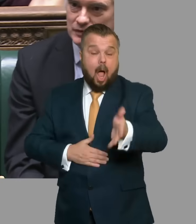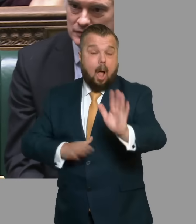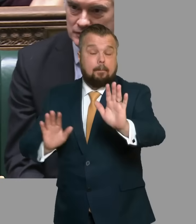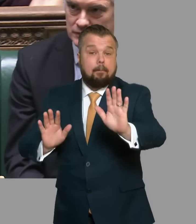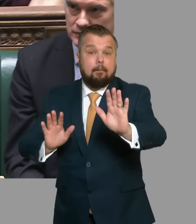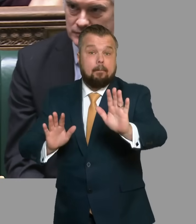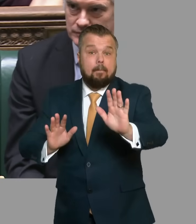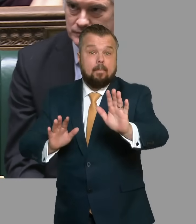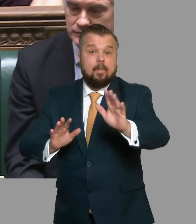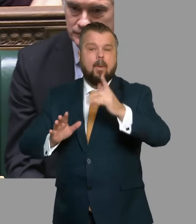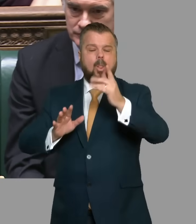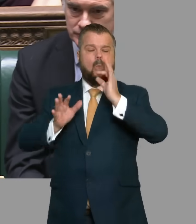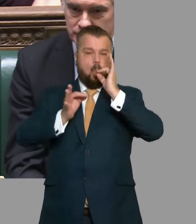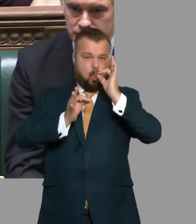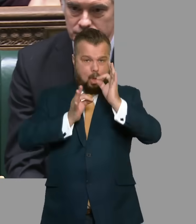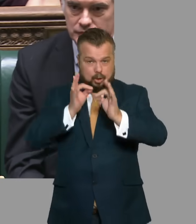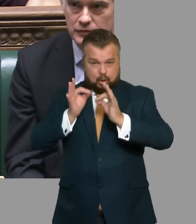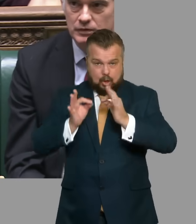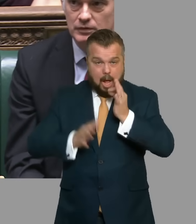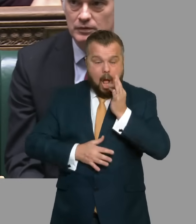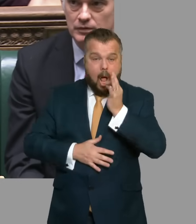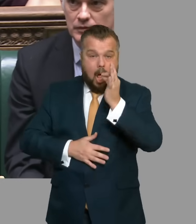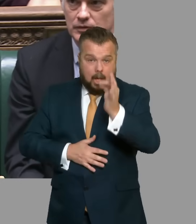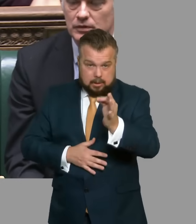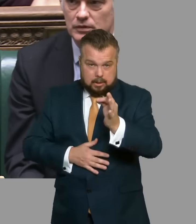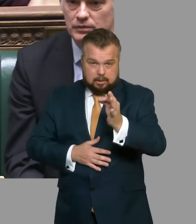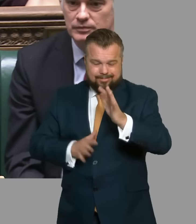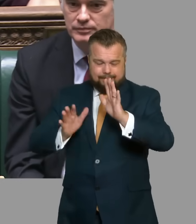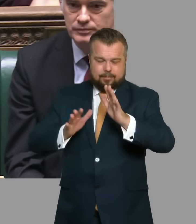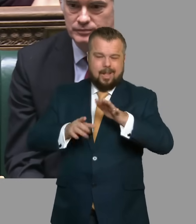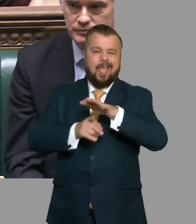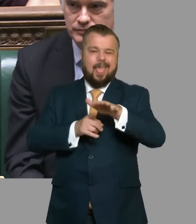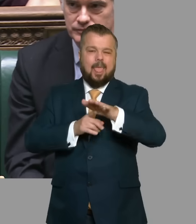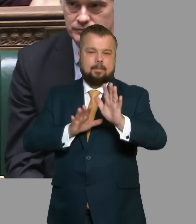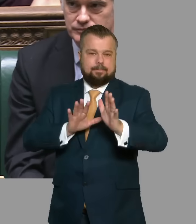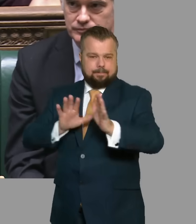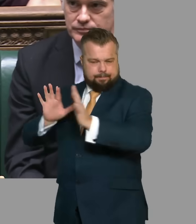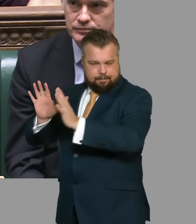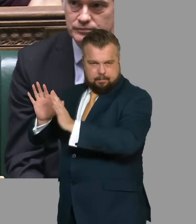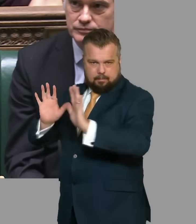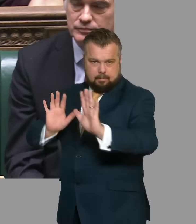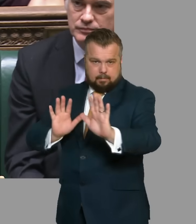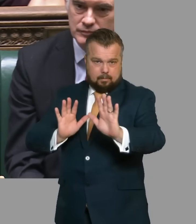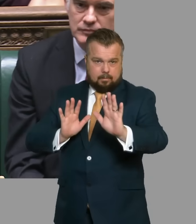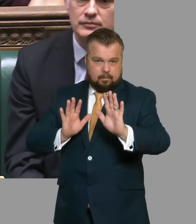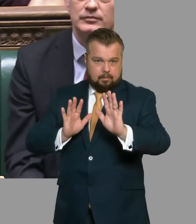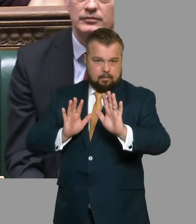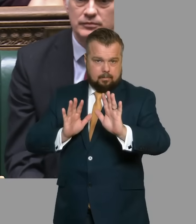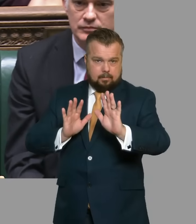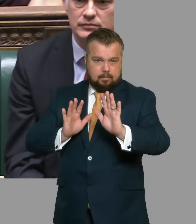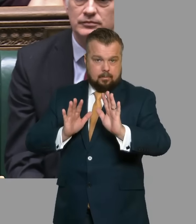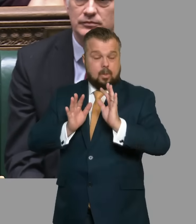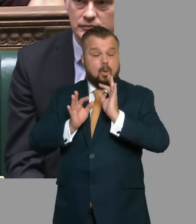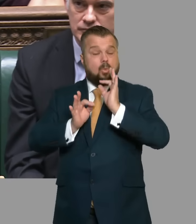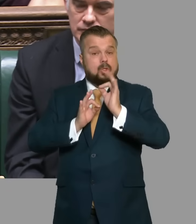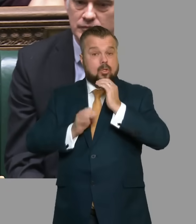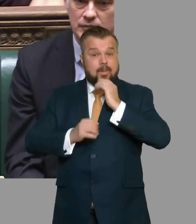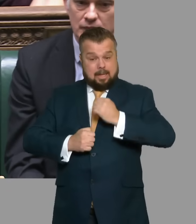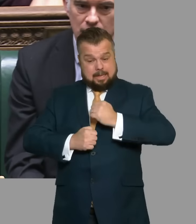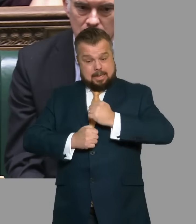national interest. These questions are about our national interest. We support our armed forces in every possible